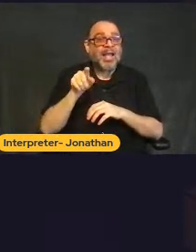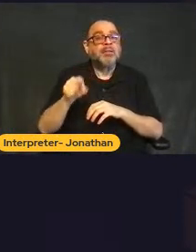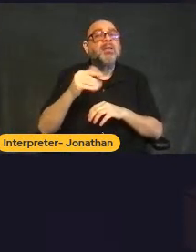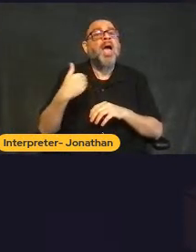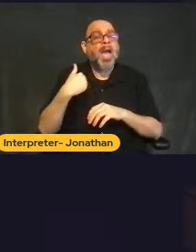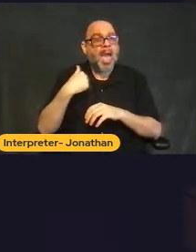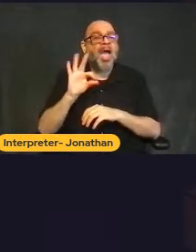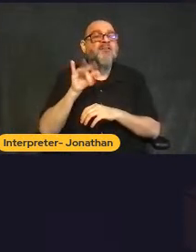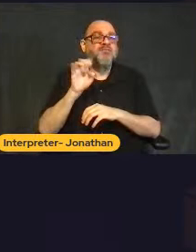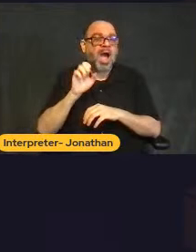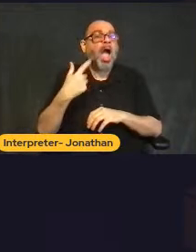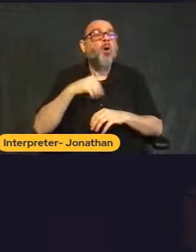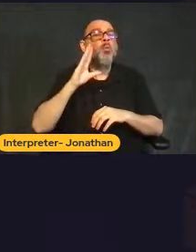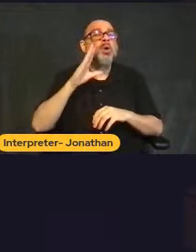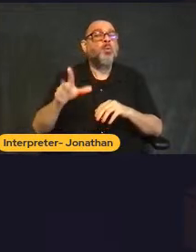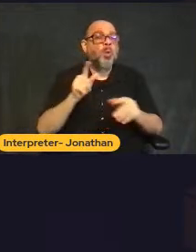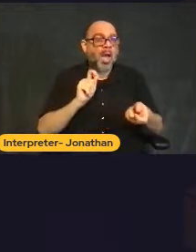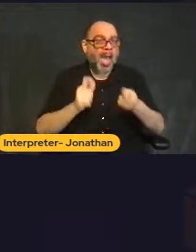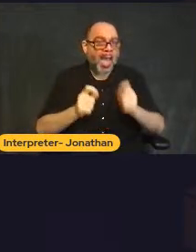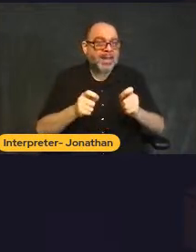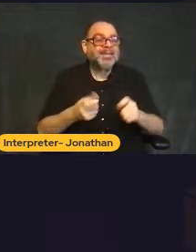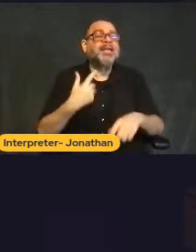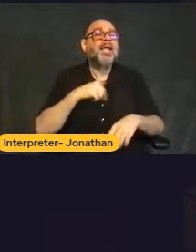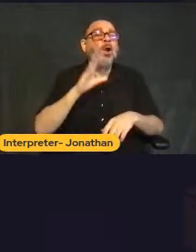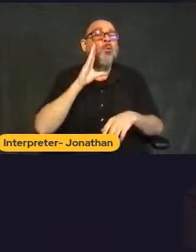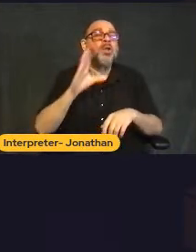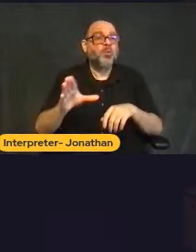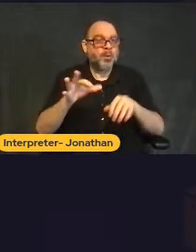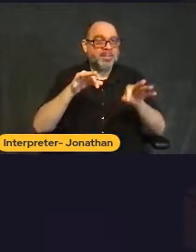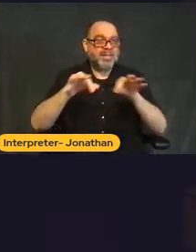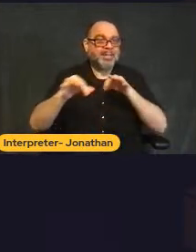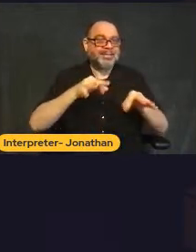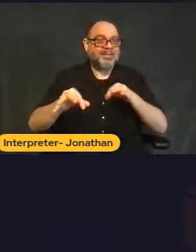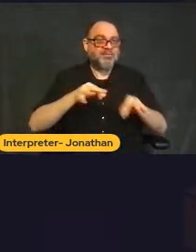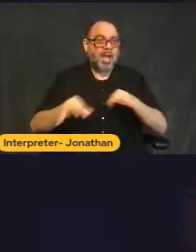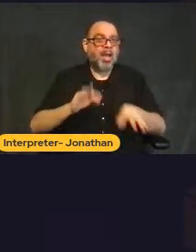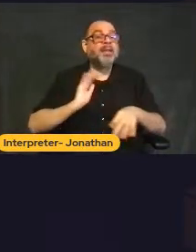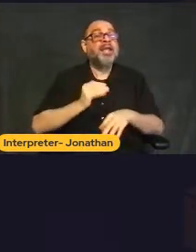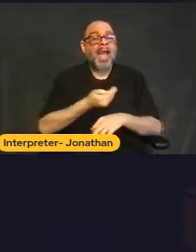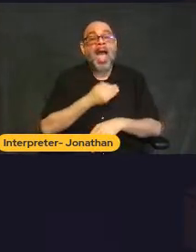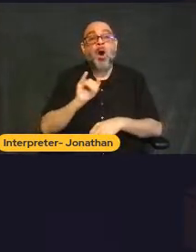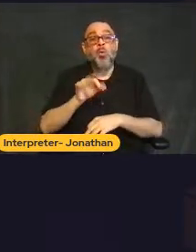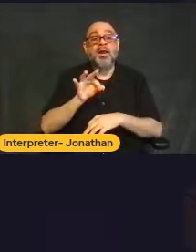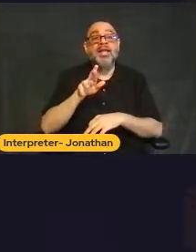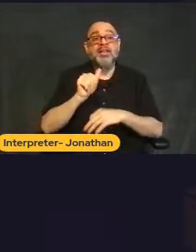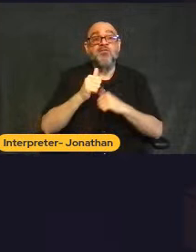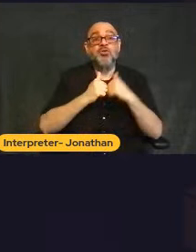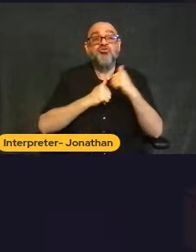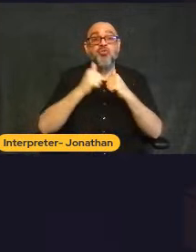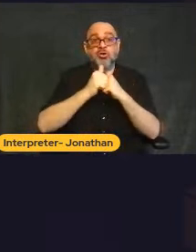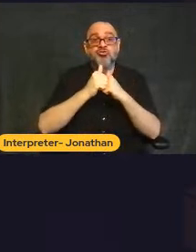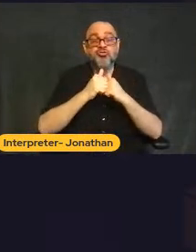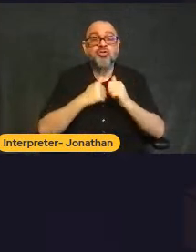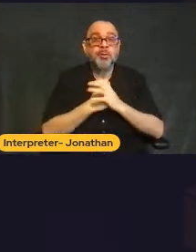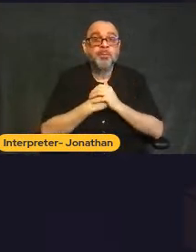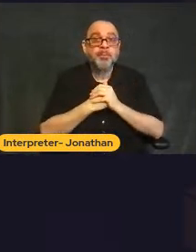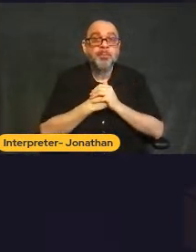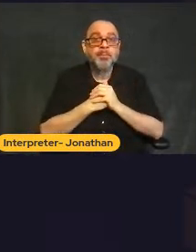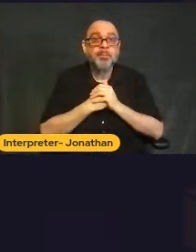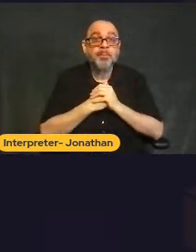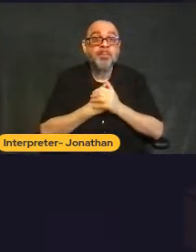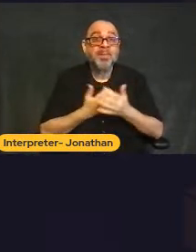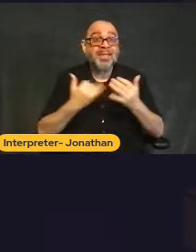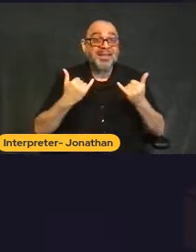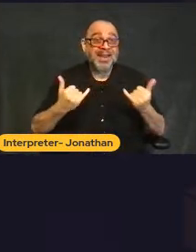be editing and where we will be defining our infrastructure. Now this is finished.